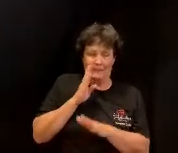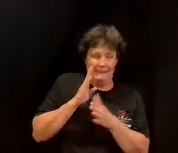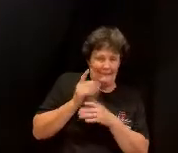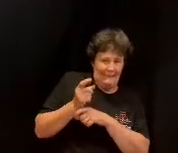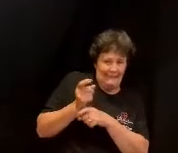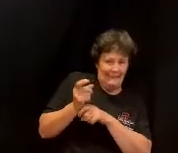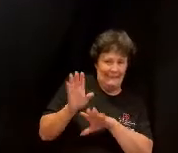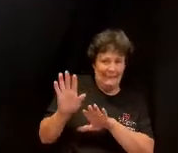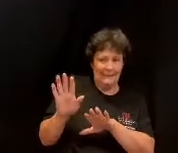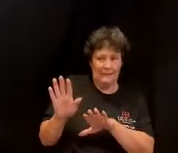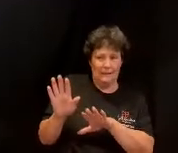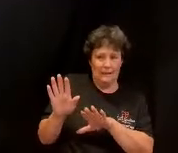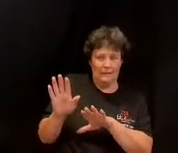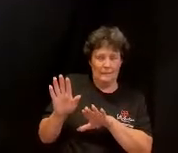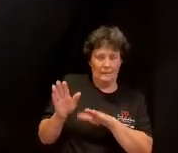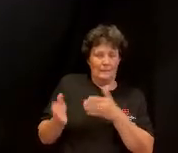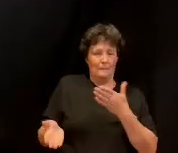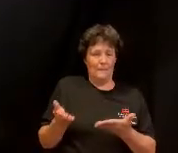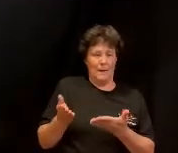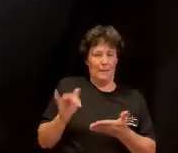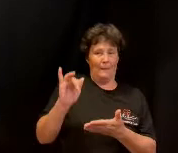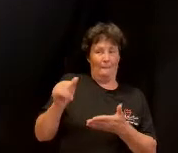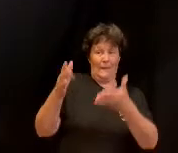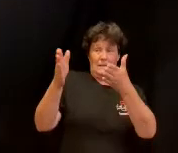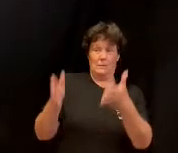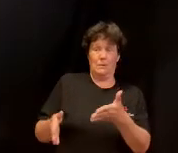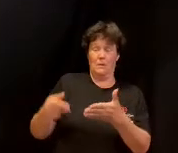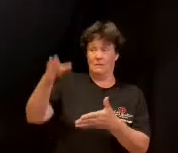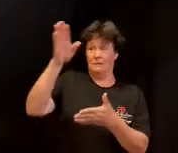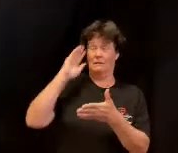actually God sent to actually help you.